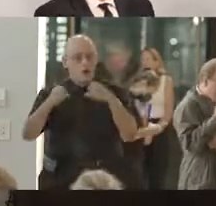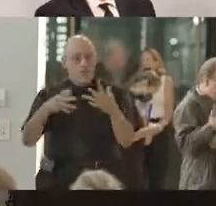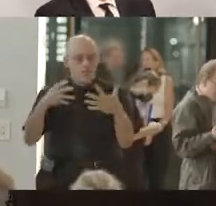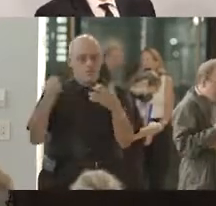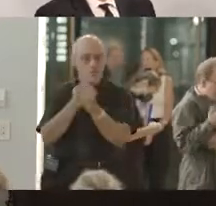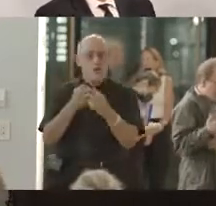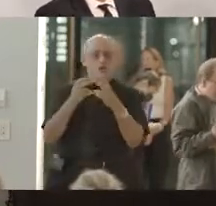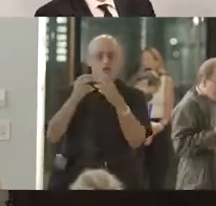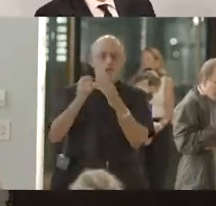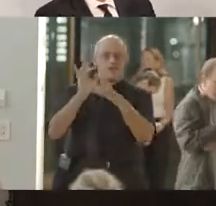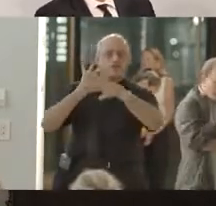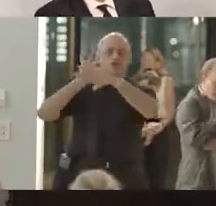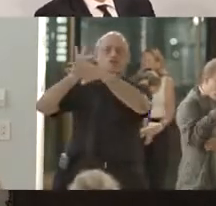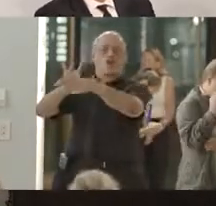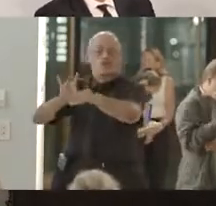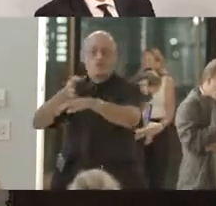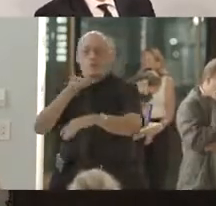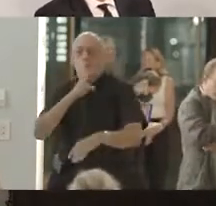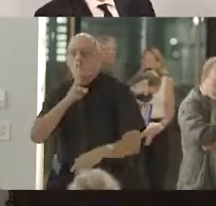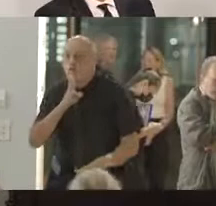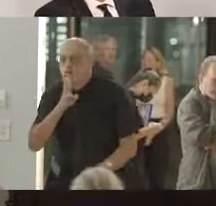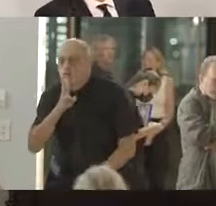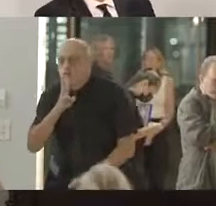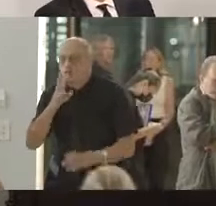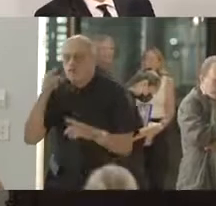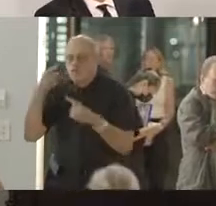to reach or touch water in any